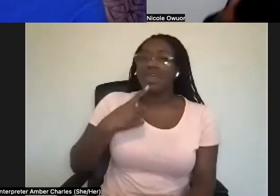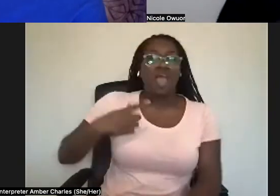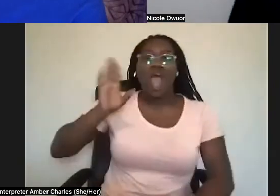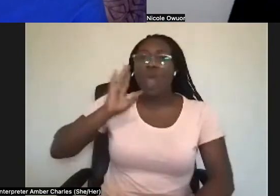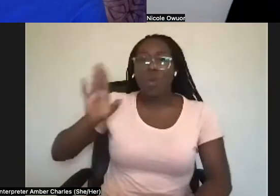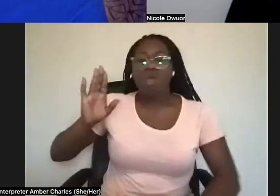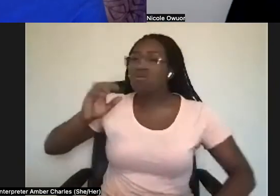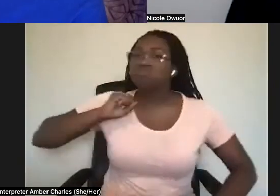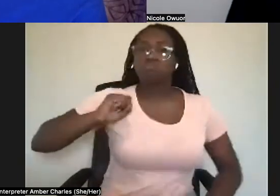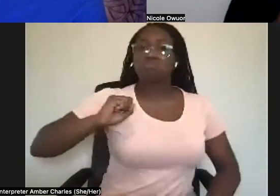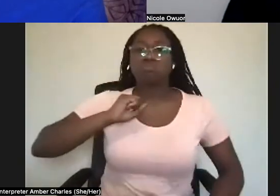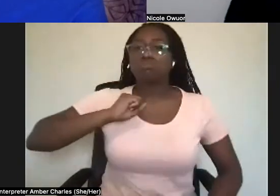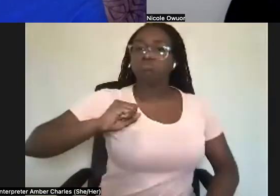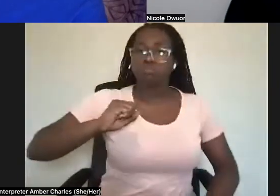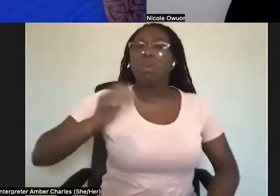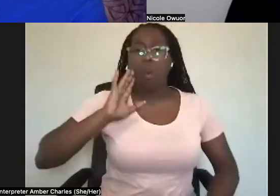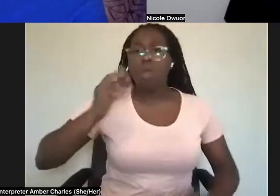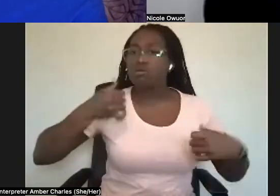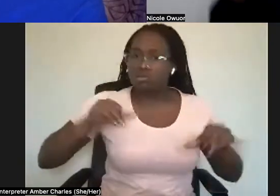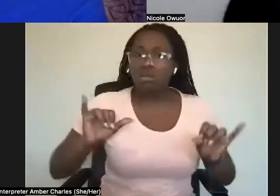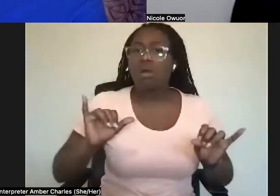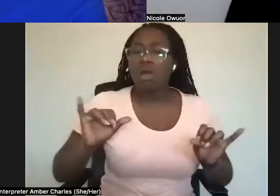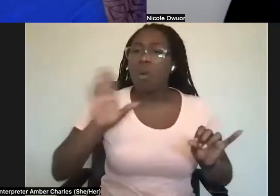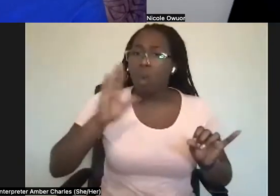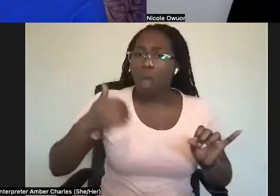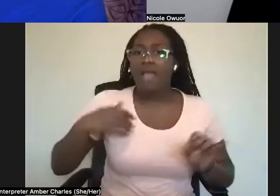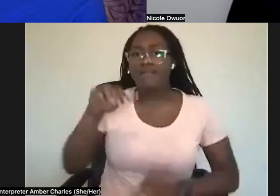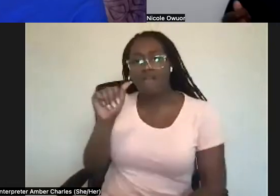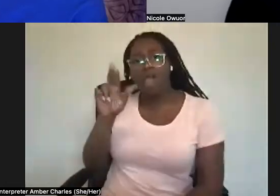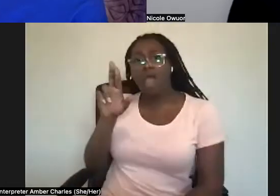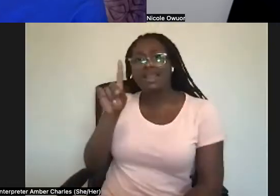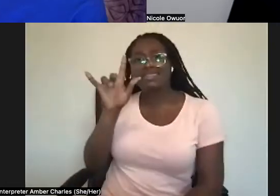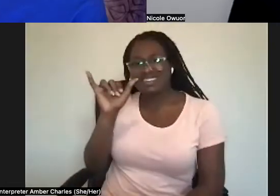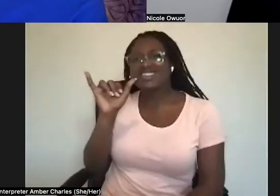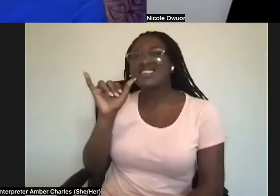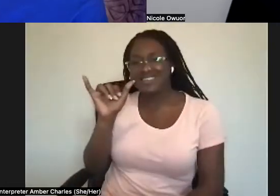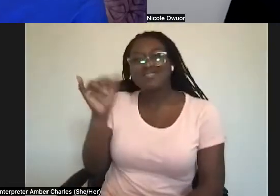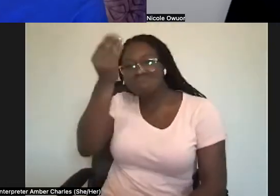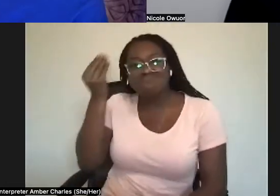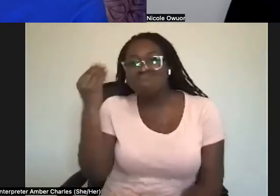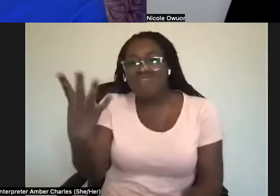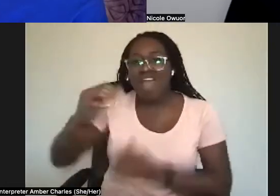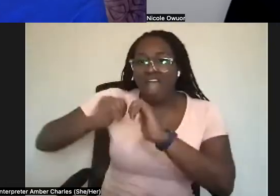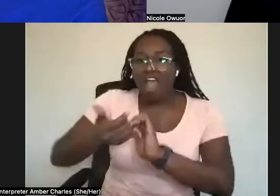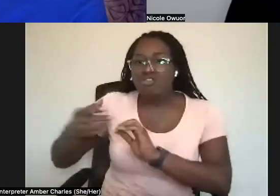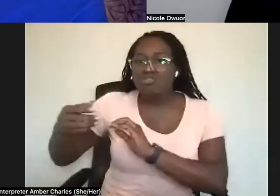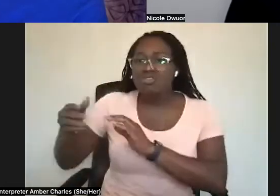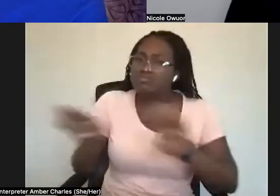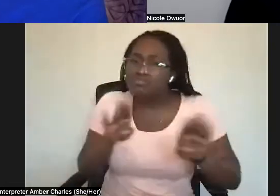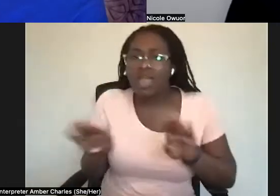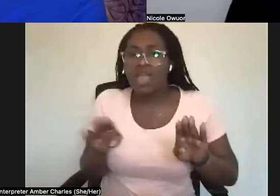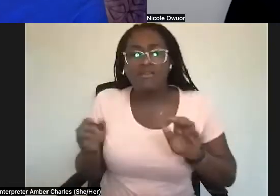assert myself. I'm still going to have the audacity to tell you how you are going to treat me.